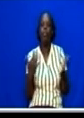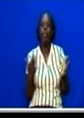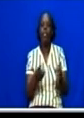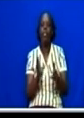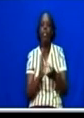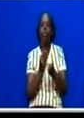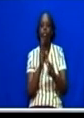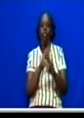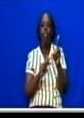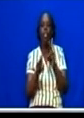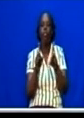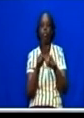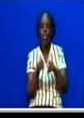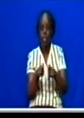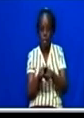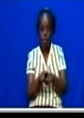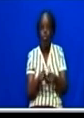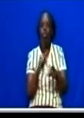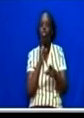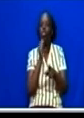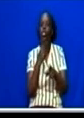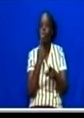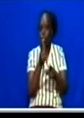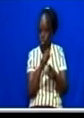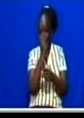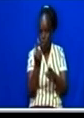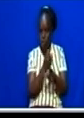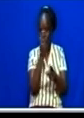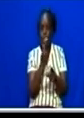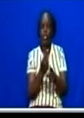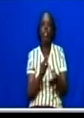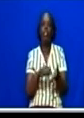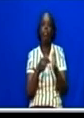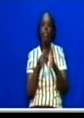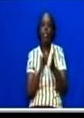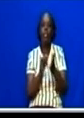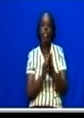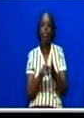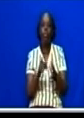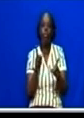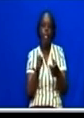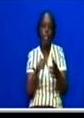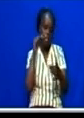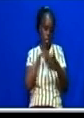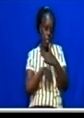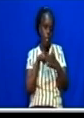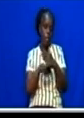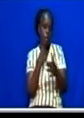value to it, not just a mention and then you stop there. So it means it must go a bit